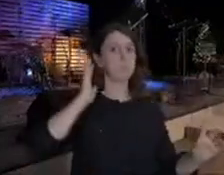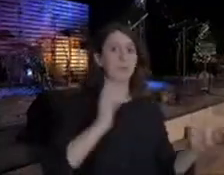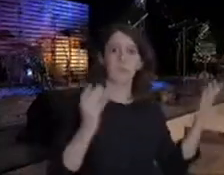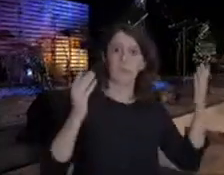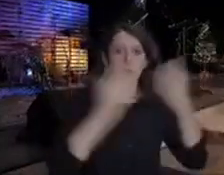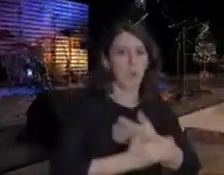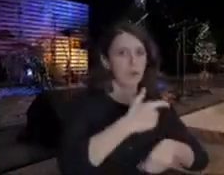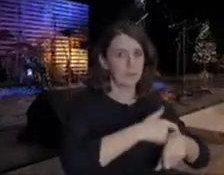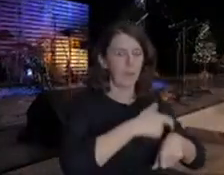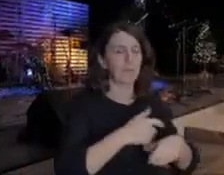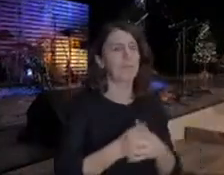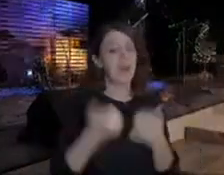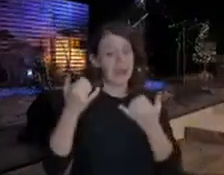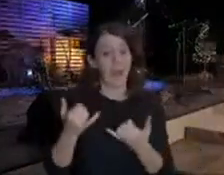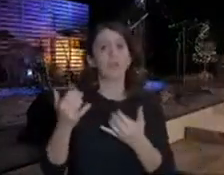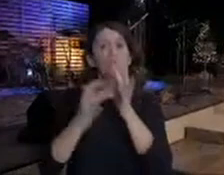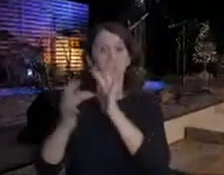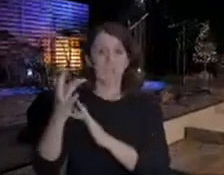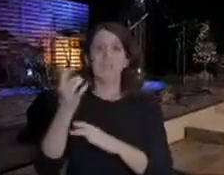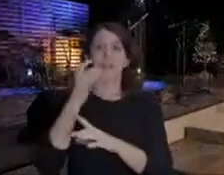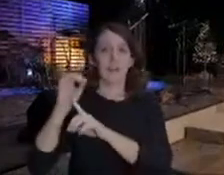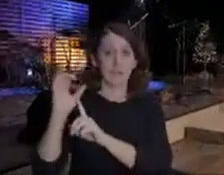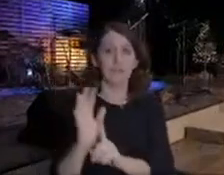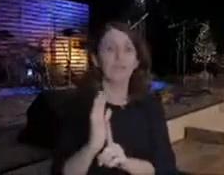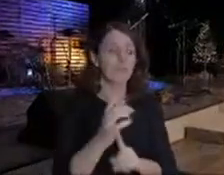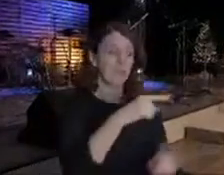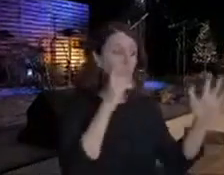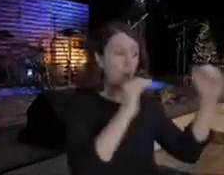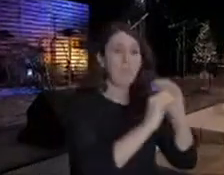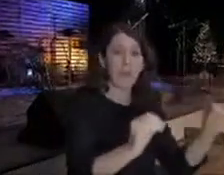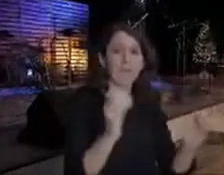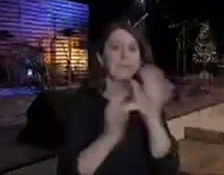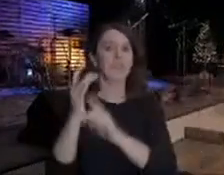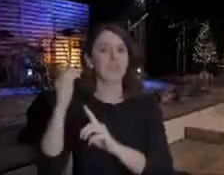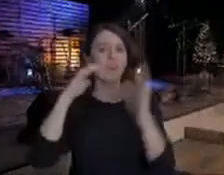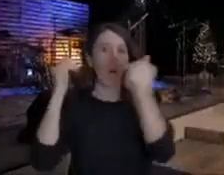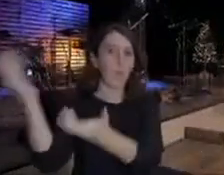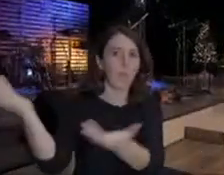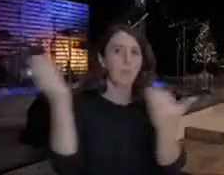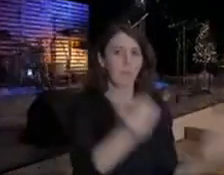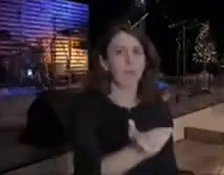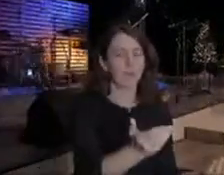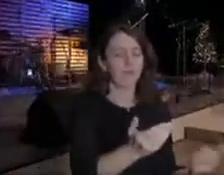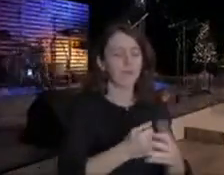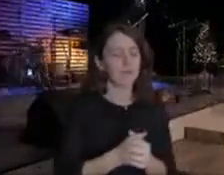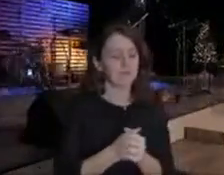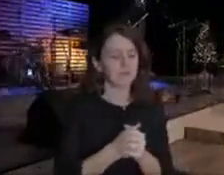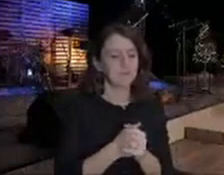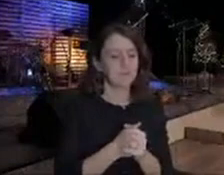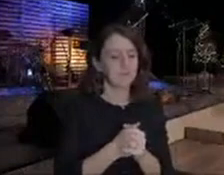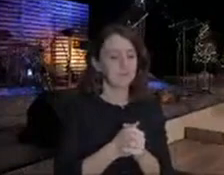Jesus. He's bringing light into darkness. They were hopeless. But now here's Jesus bringing hope into hopelessness. And last